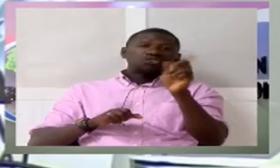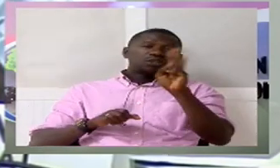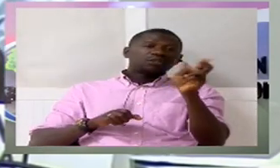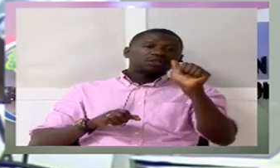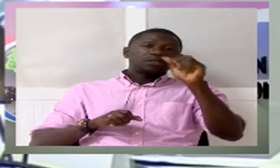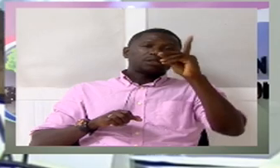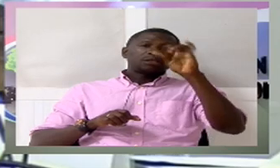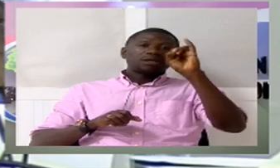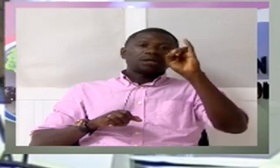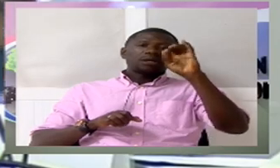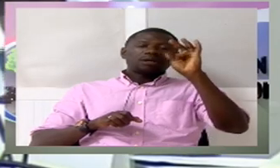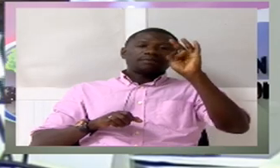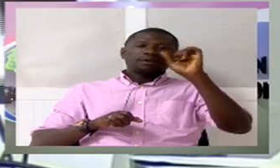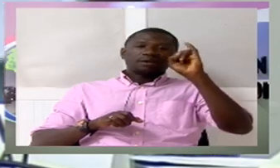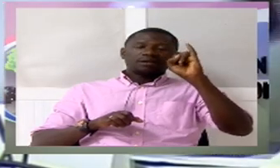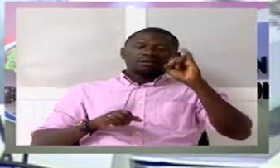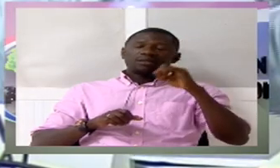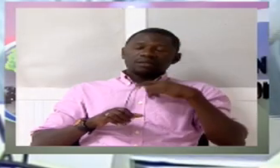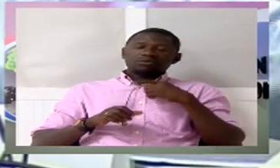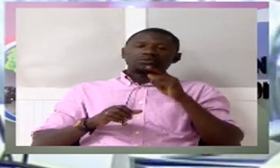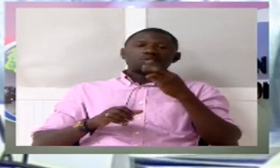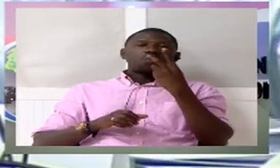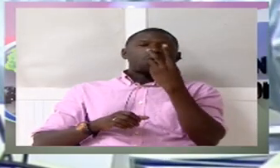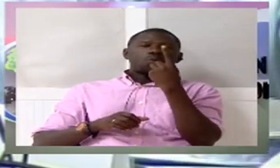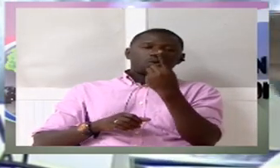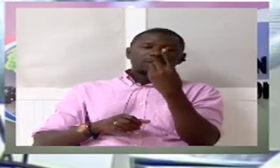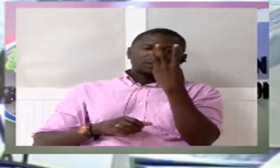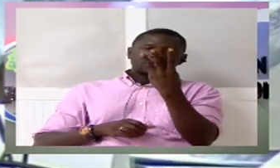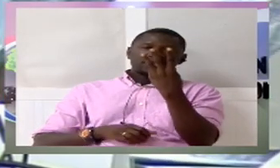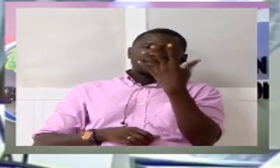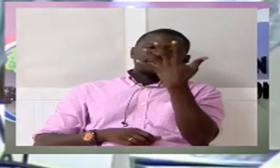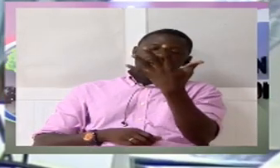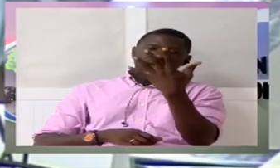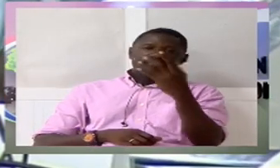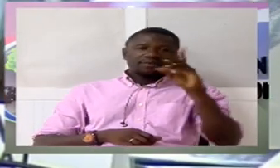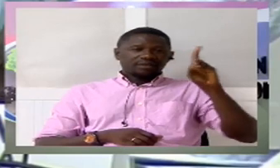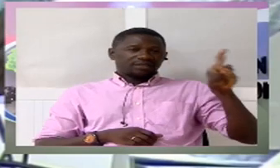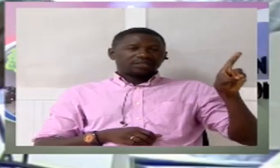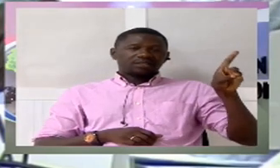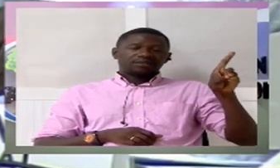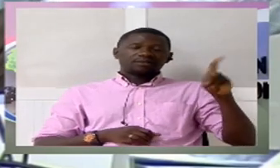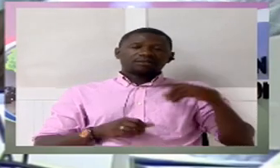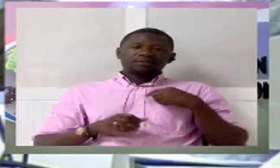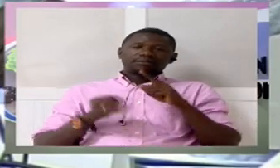should be 135D, and the picture